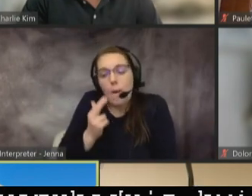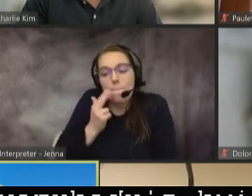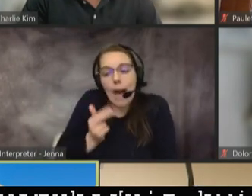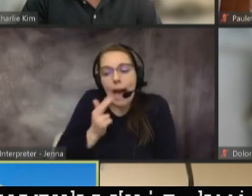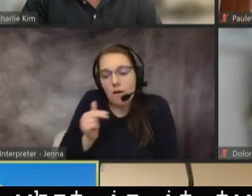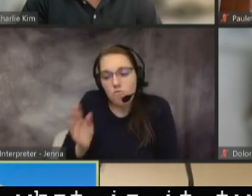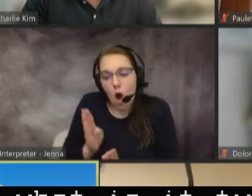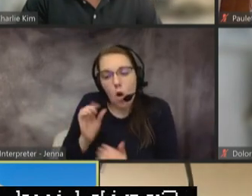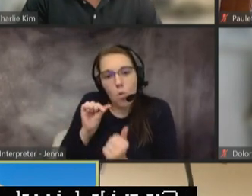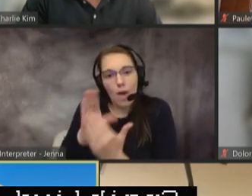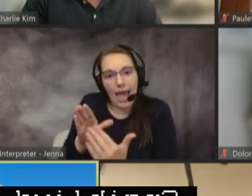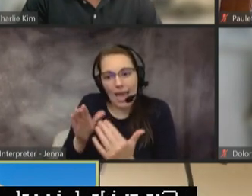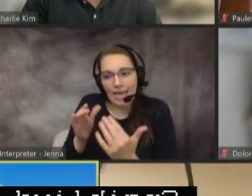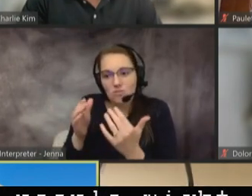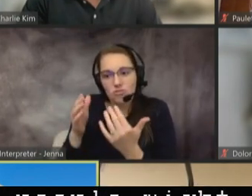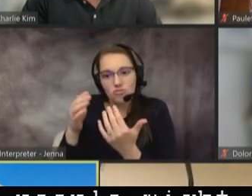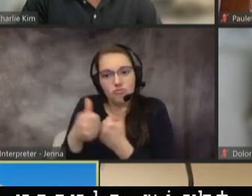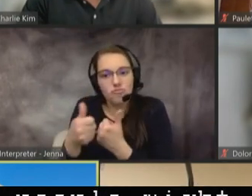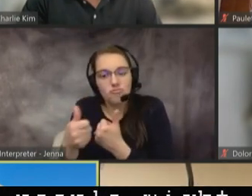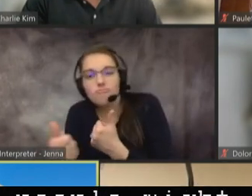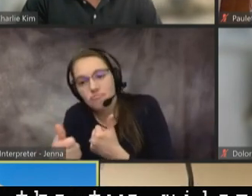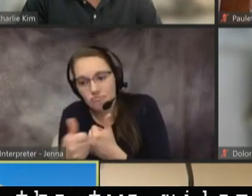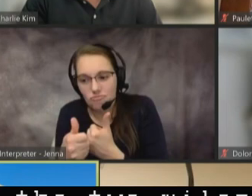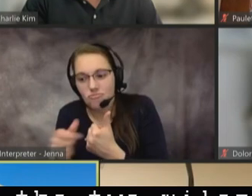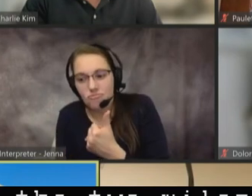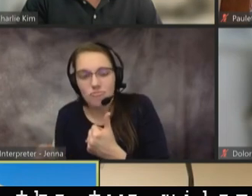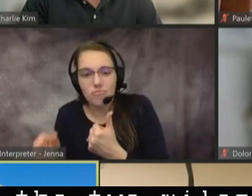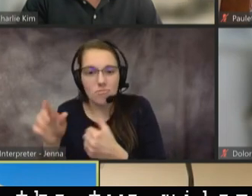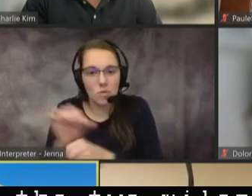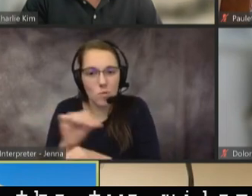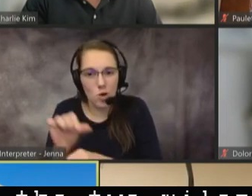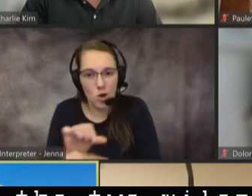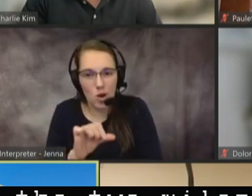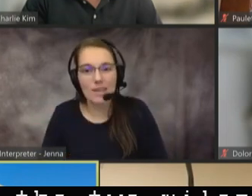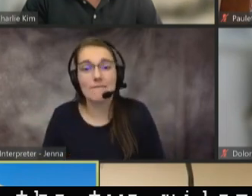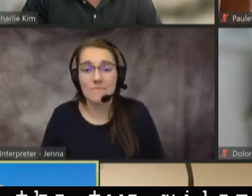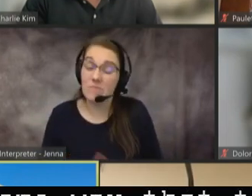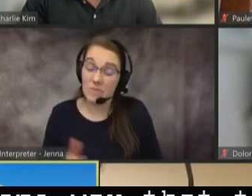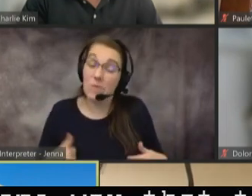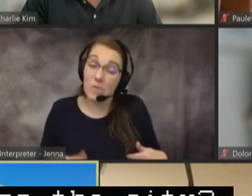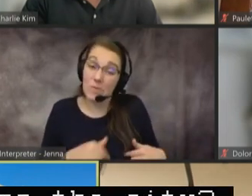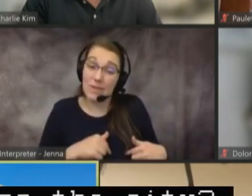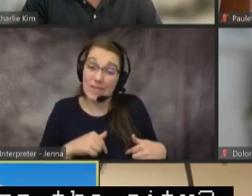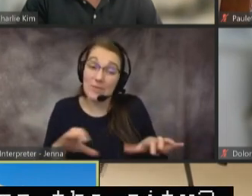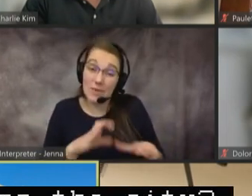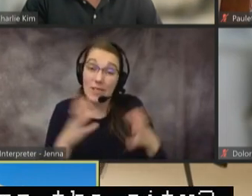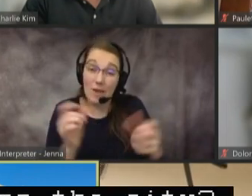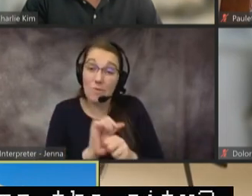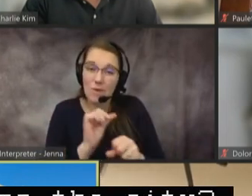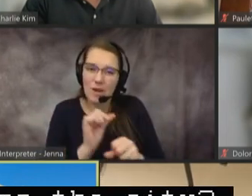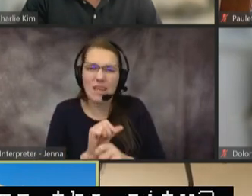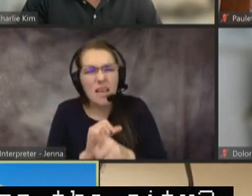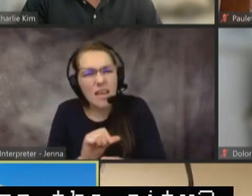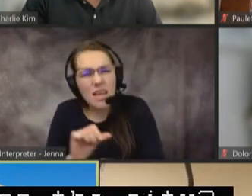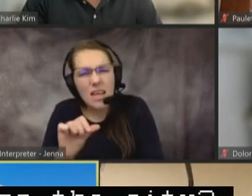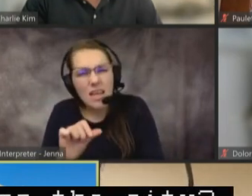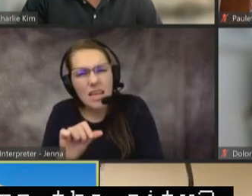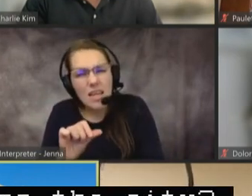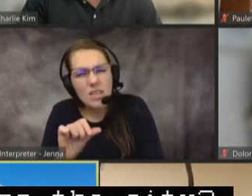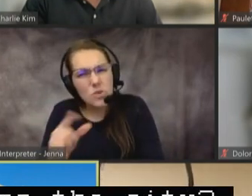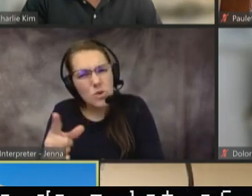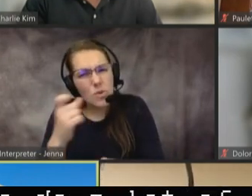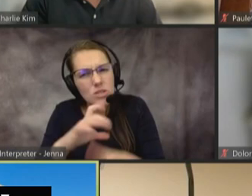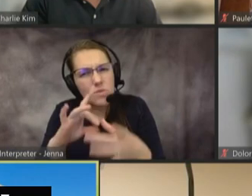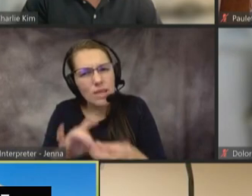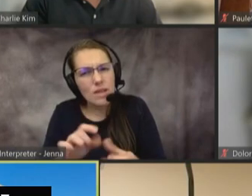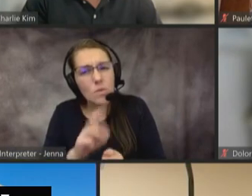we do a lot of work in that space. It's great work that the city's really thinking through. And then was one of your questions about water transit, did you